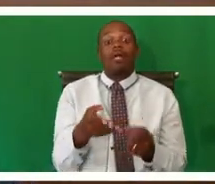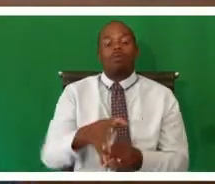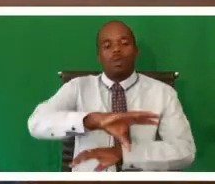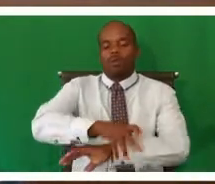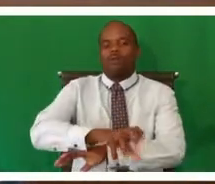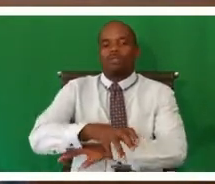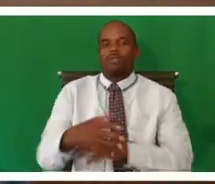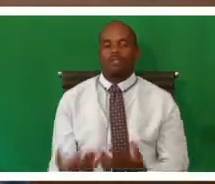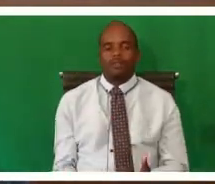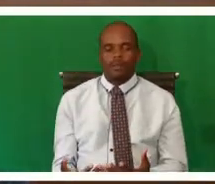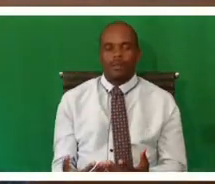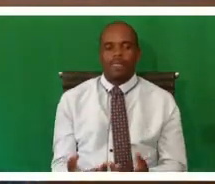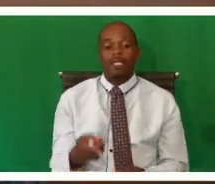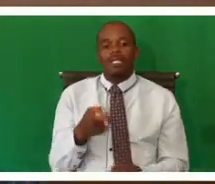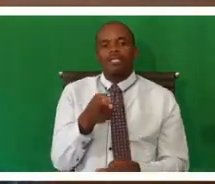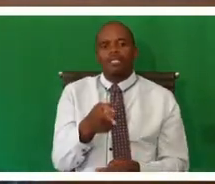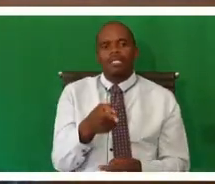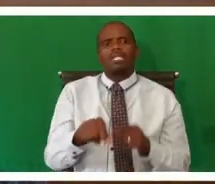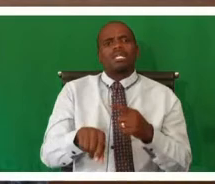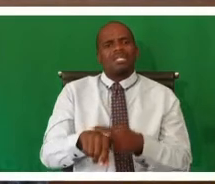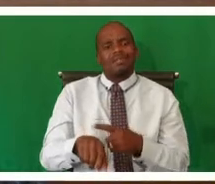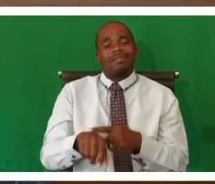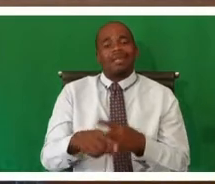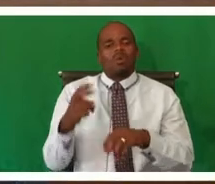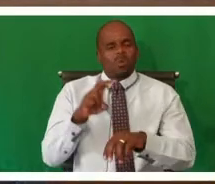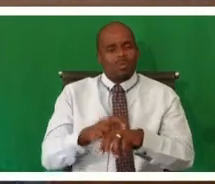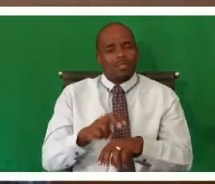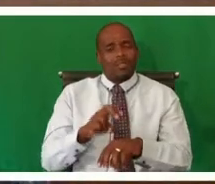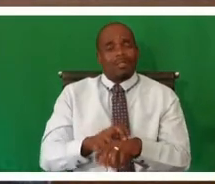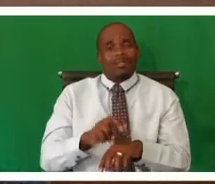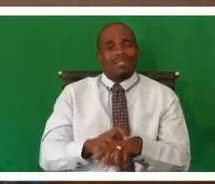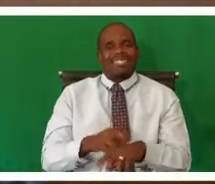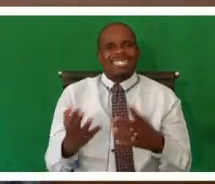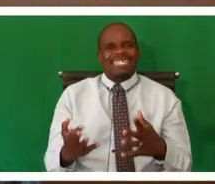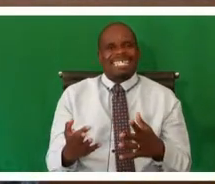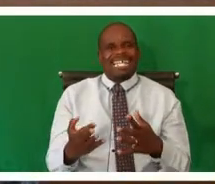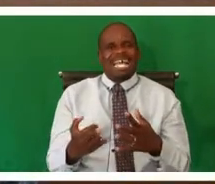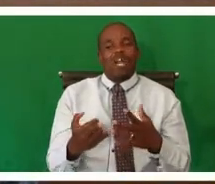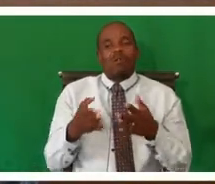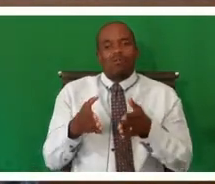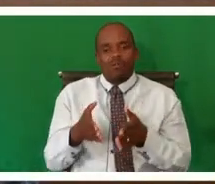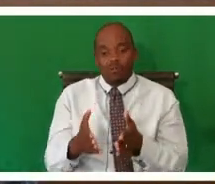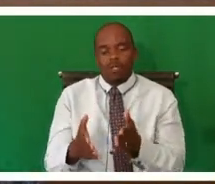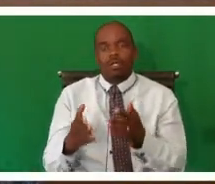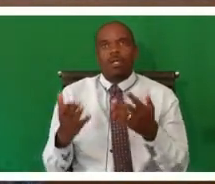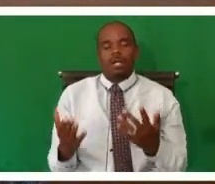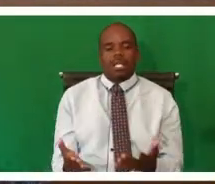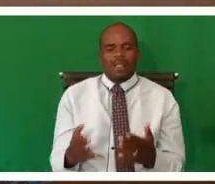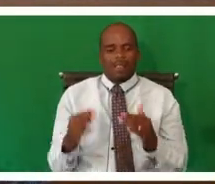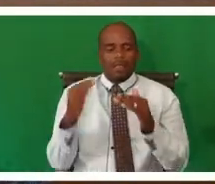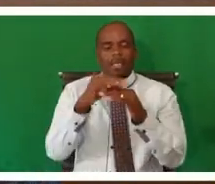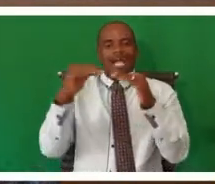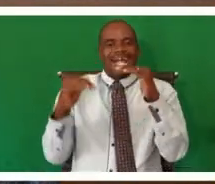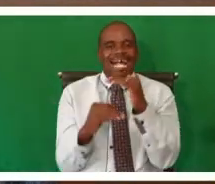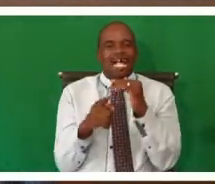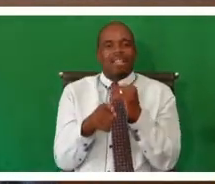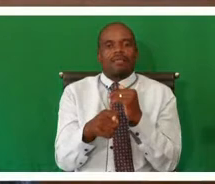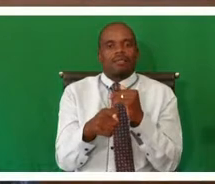an advantage we need to fully harness. Under the Disaster Relief